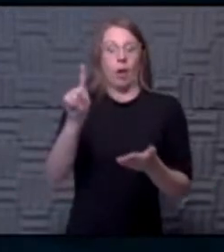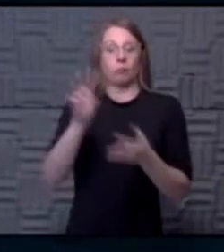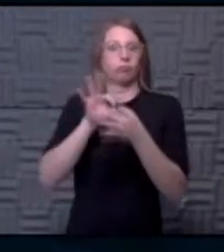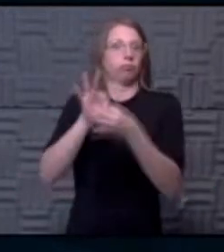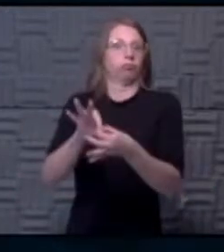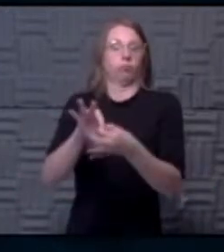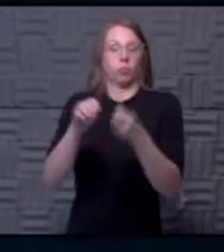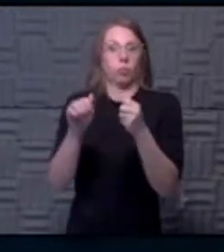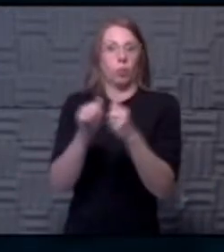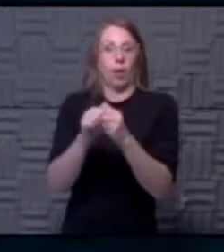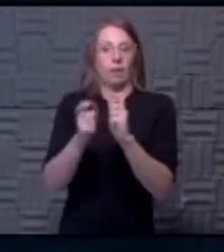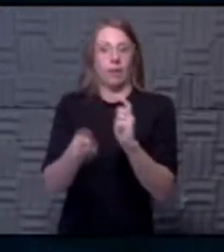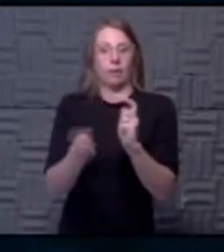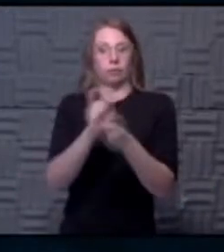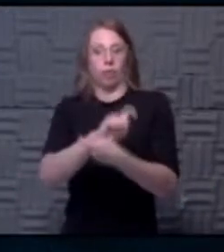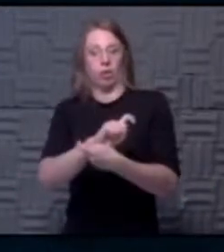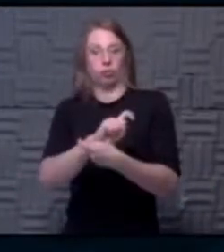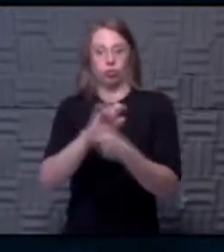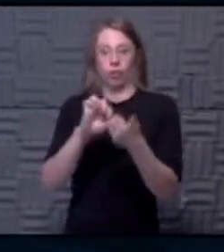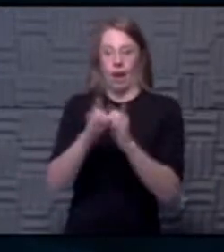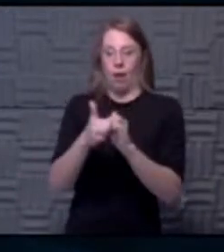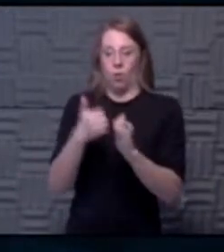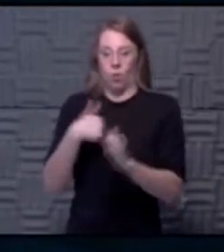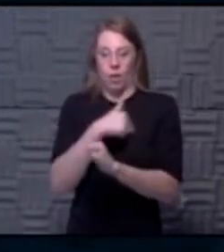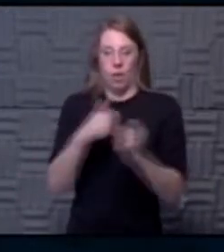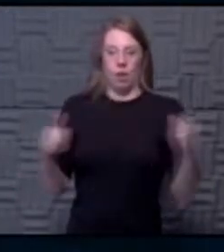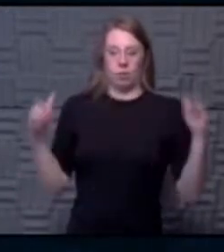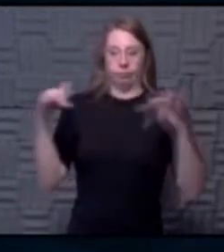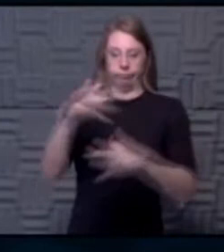to a change in the way we are gathering and